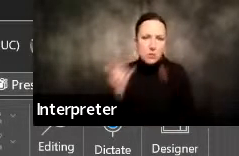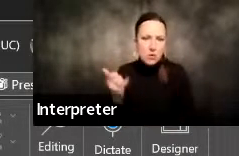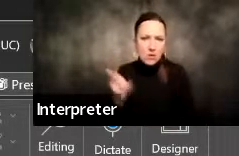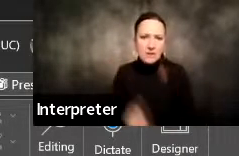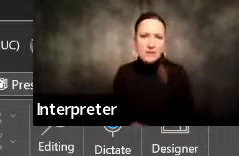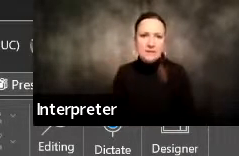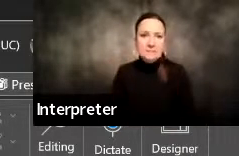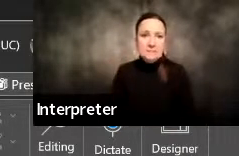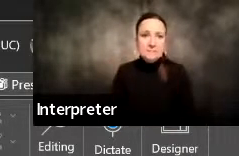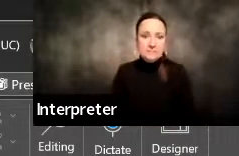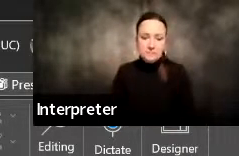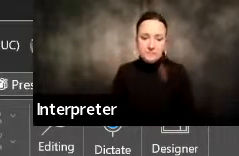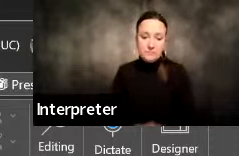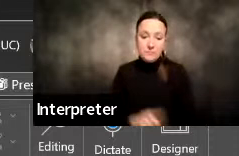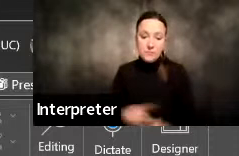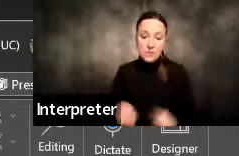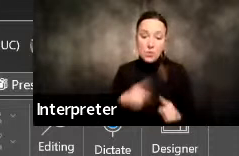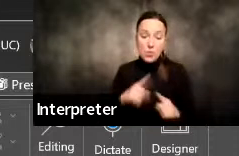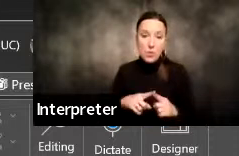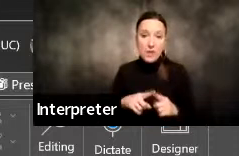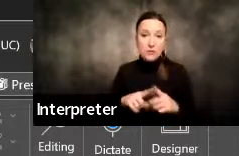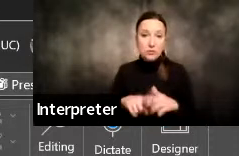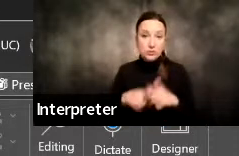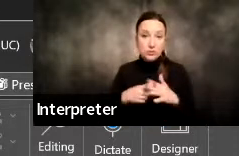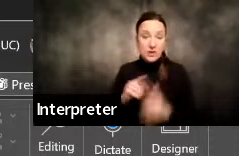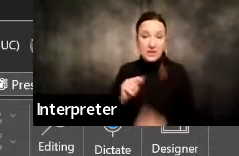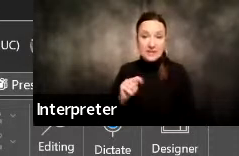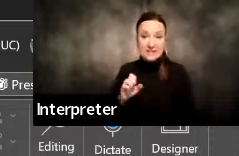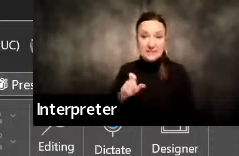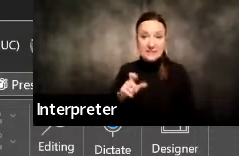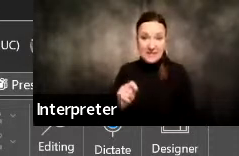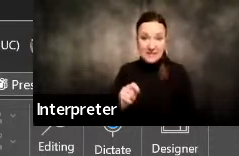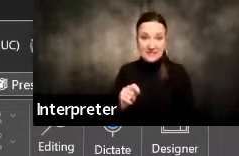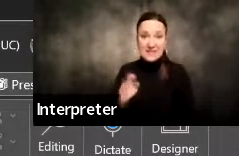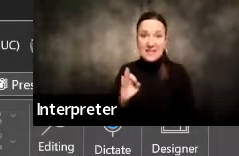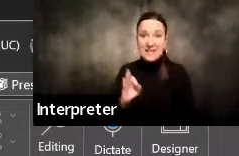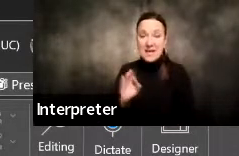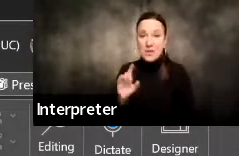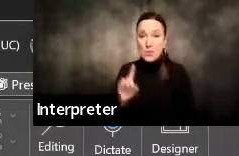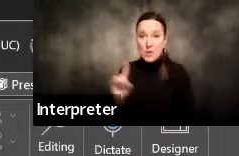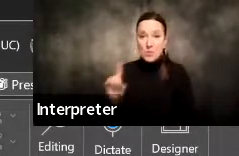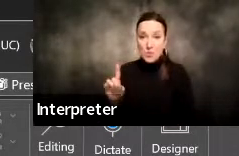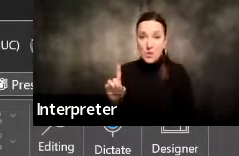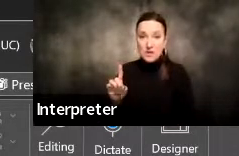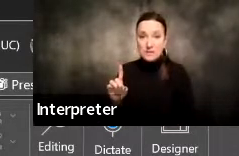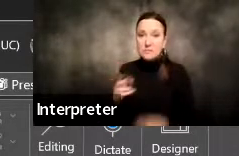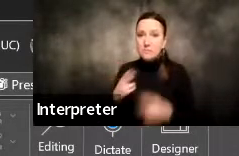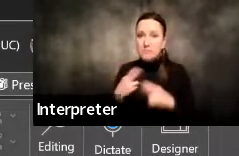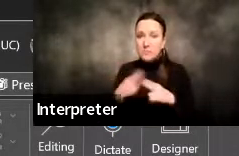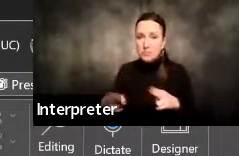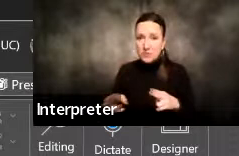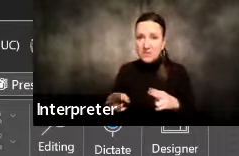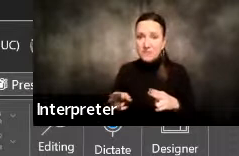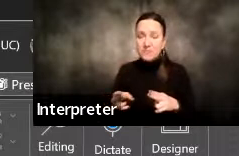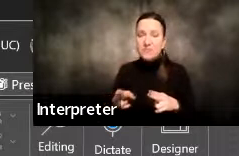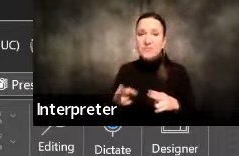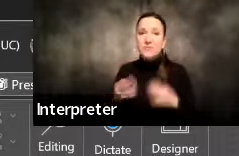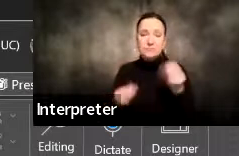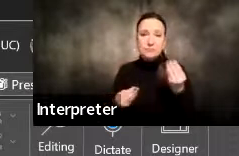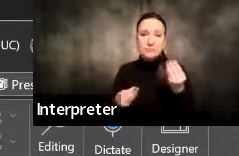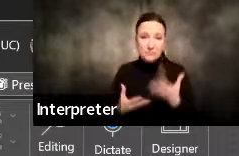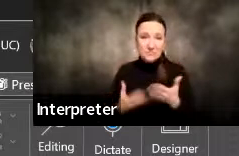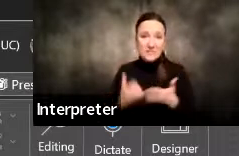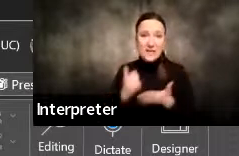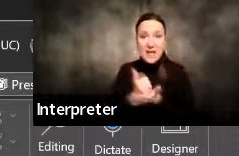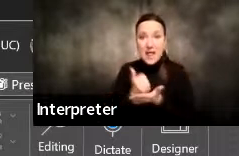When initiating an emergency text, do not use dashes when entering 911 into the field. Be brief with your initial contact, help